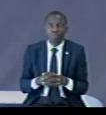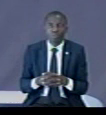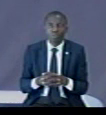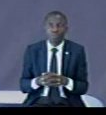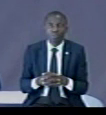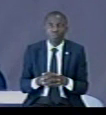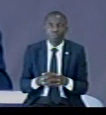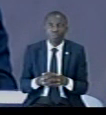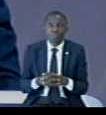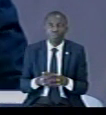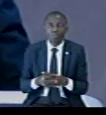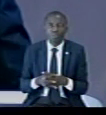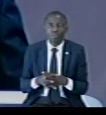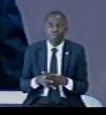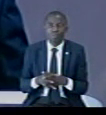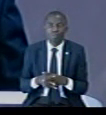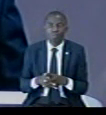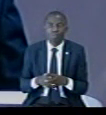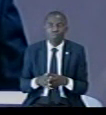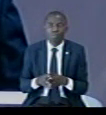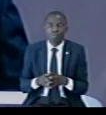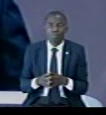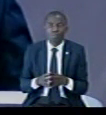finished? God bless you.